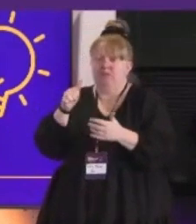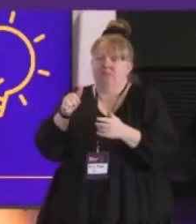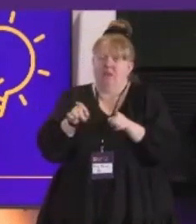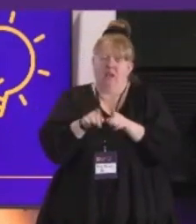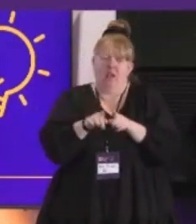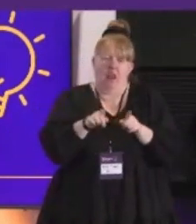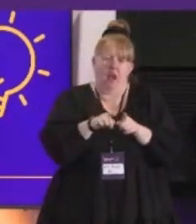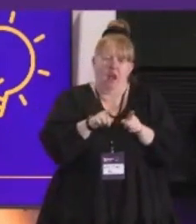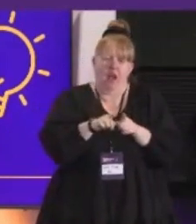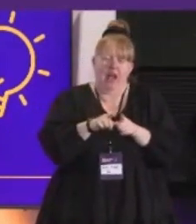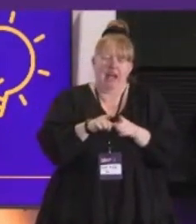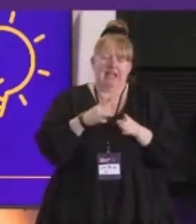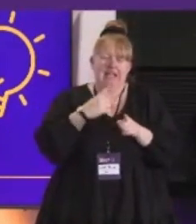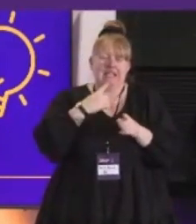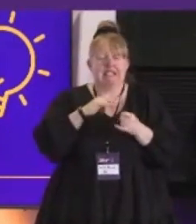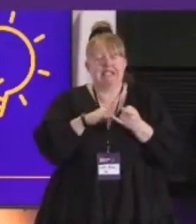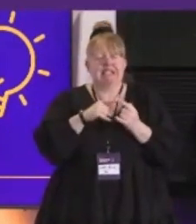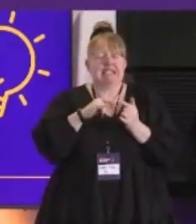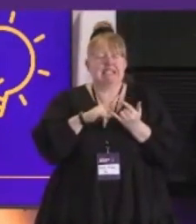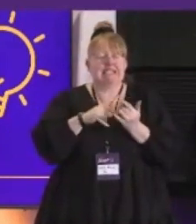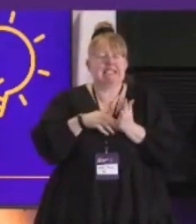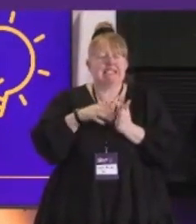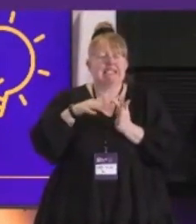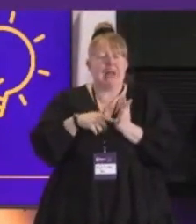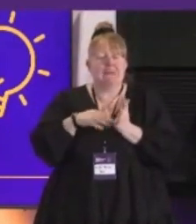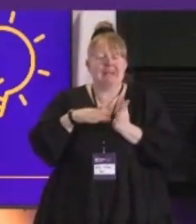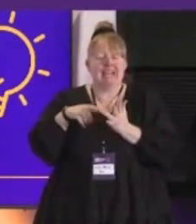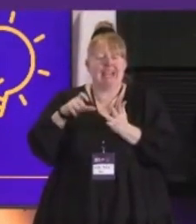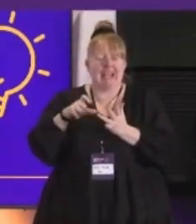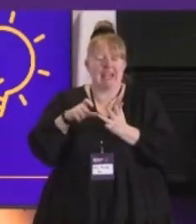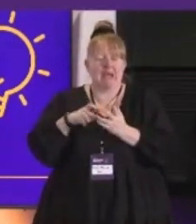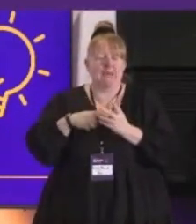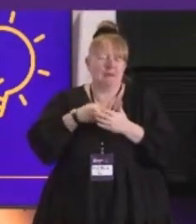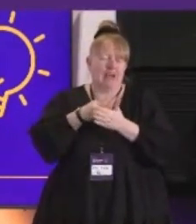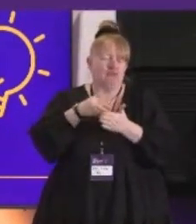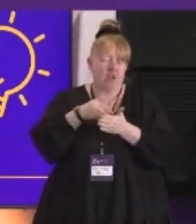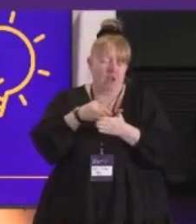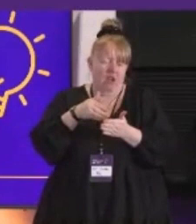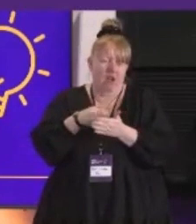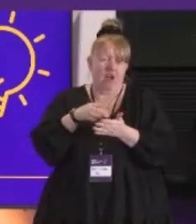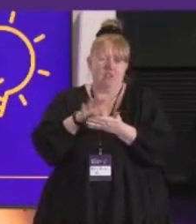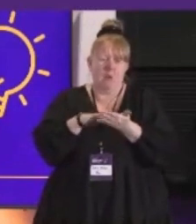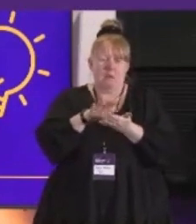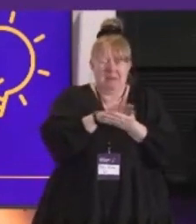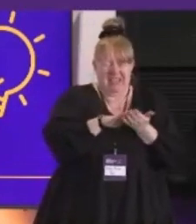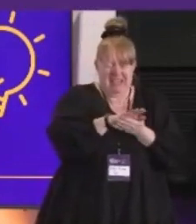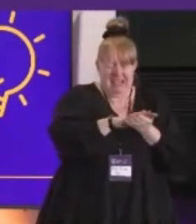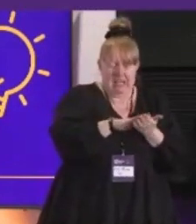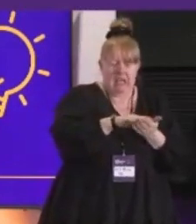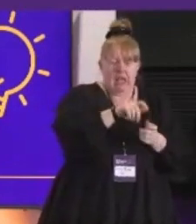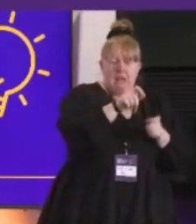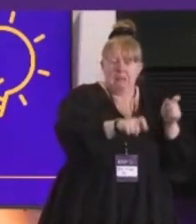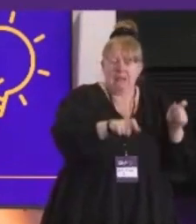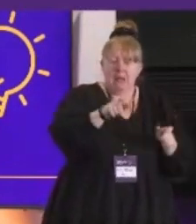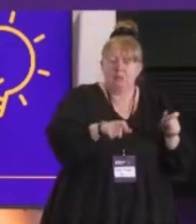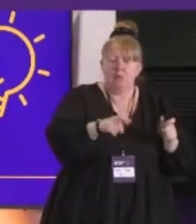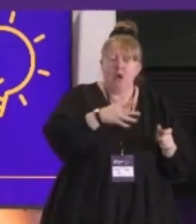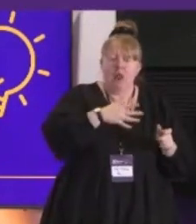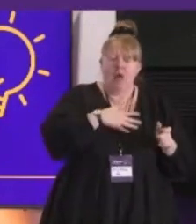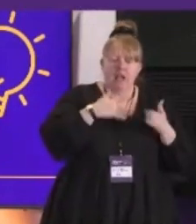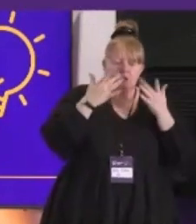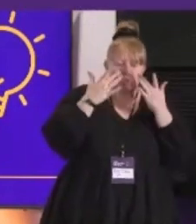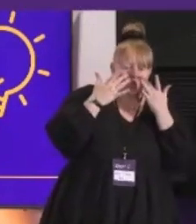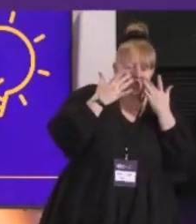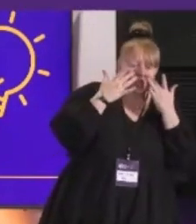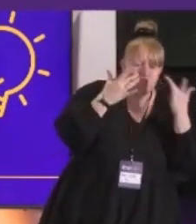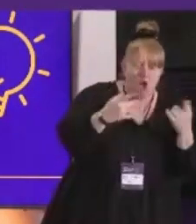of systemic barriers that there may be, you know, maybe in terms of to the piece that we're learning, people learn in different ways. Some people is a show and tell, some people want